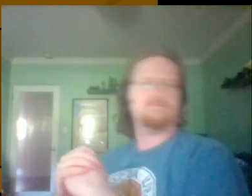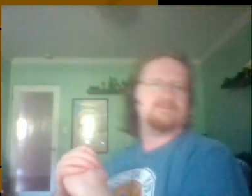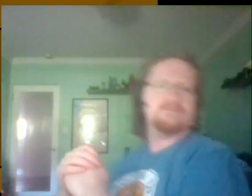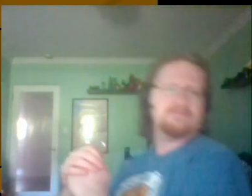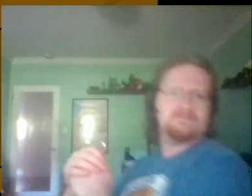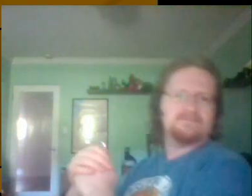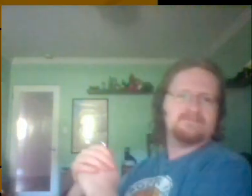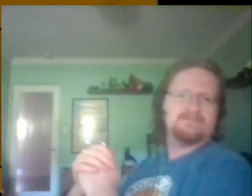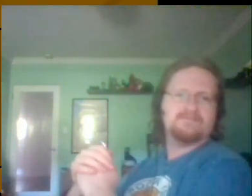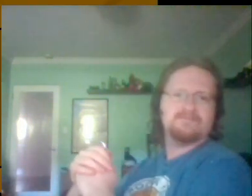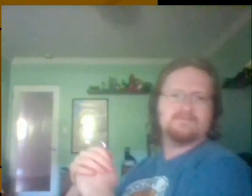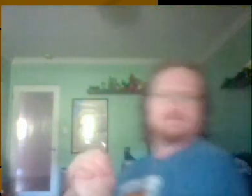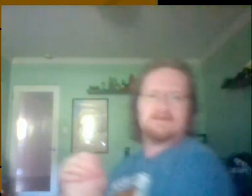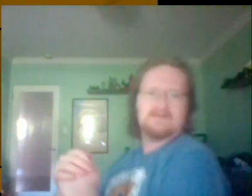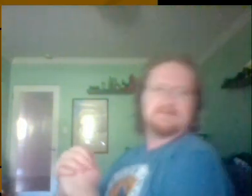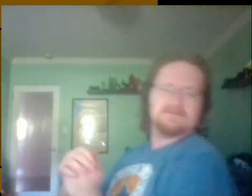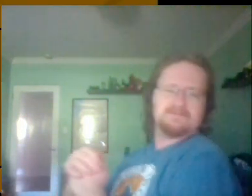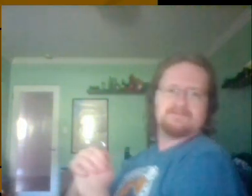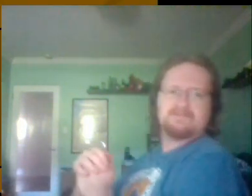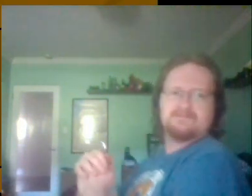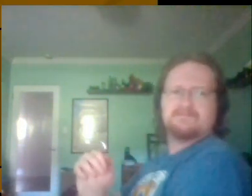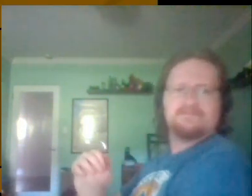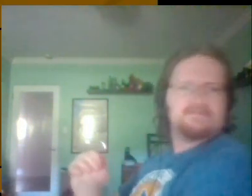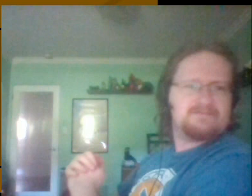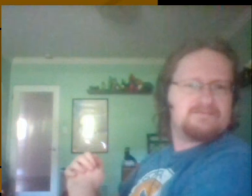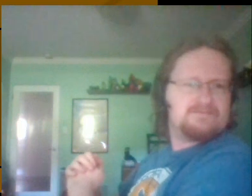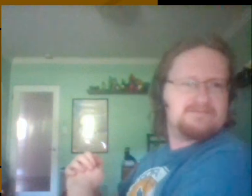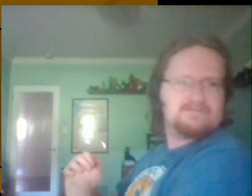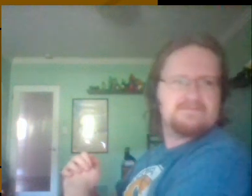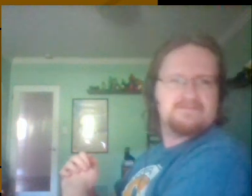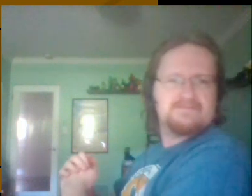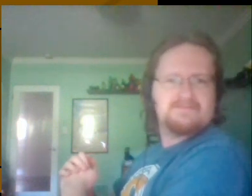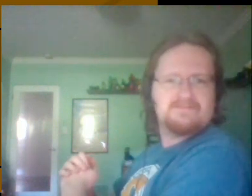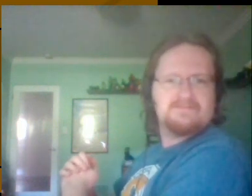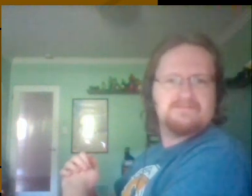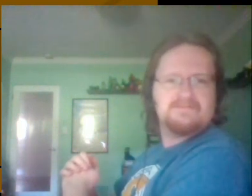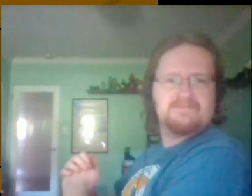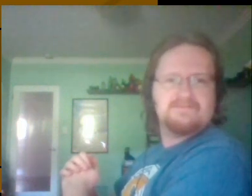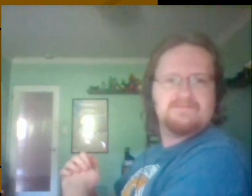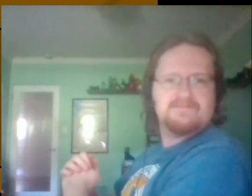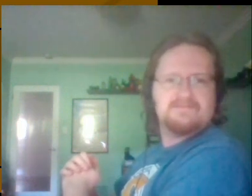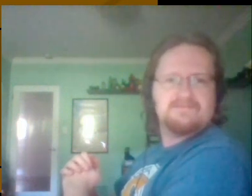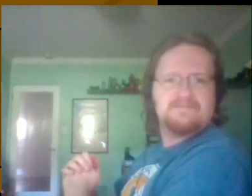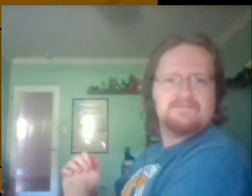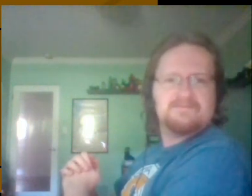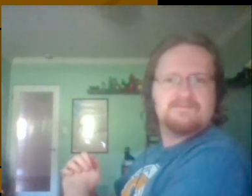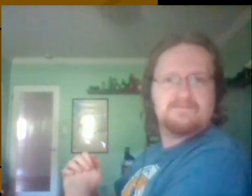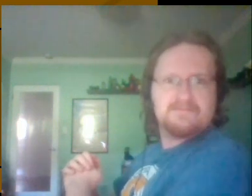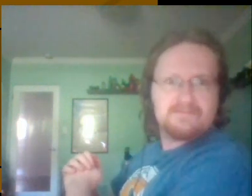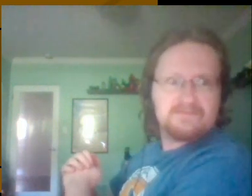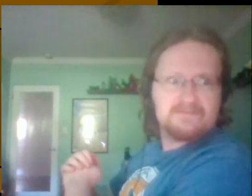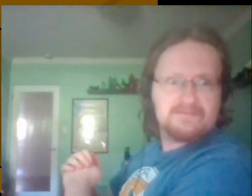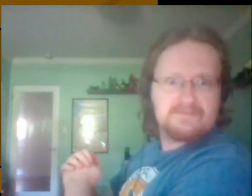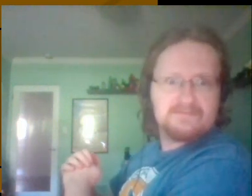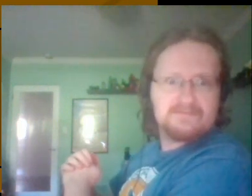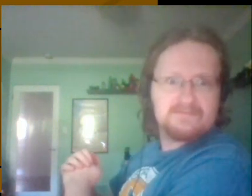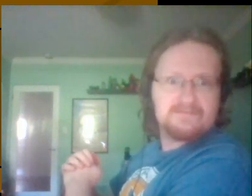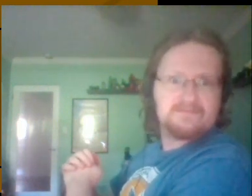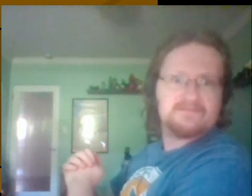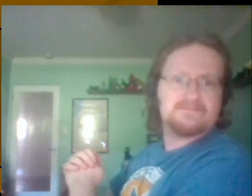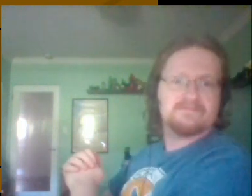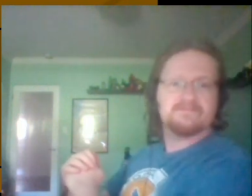have a great job. Remember to tune in tomorrow for our special investigative report, Exposé, The World in Crisis.